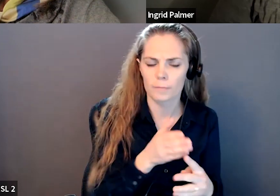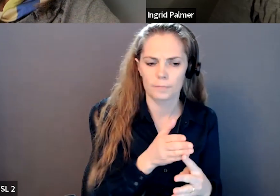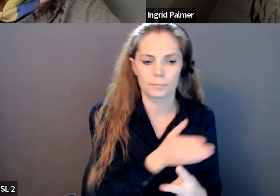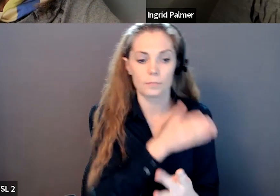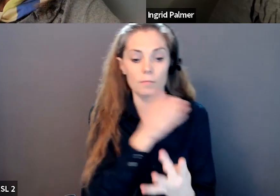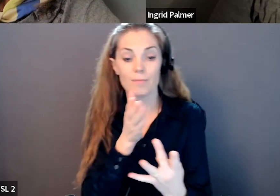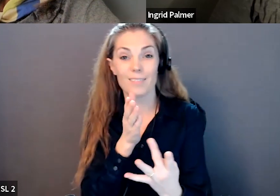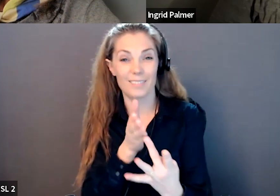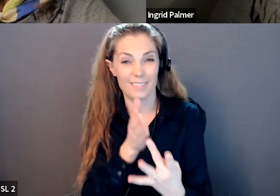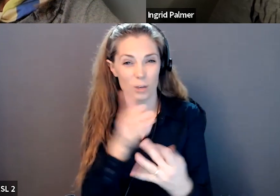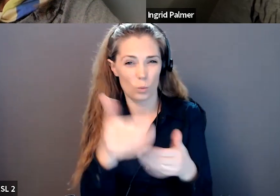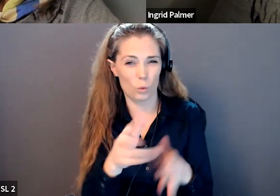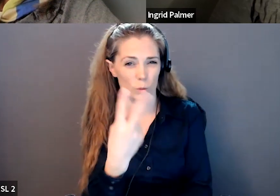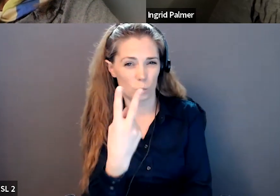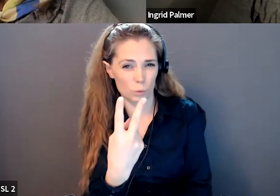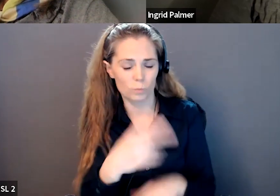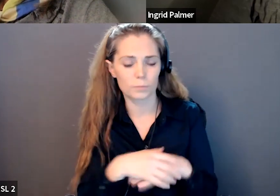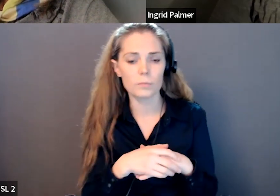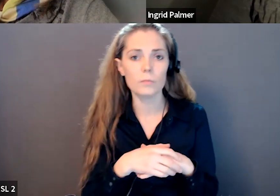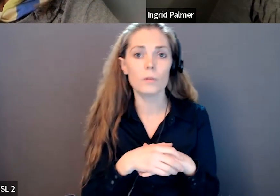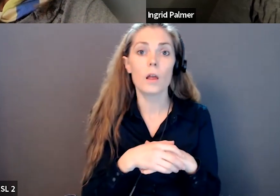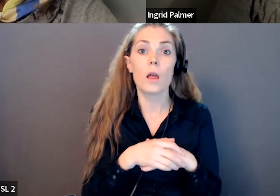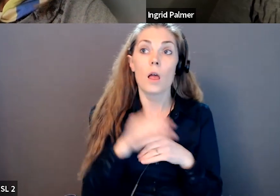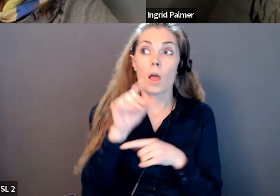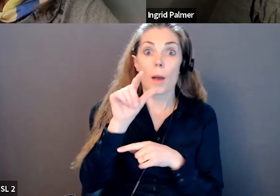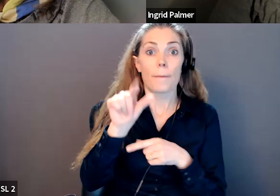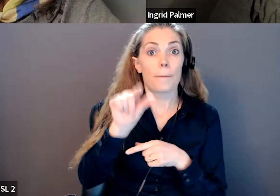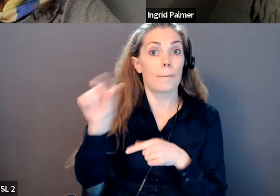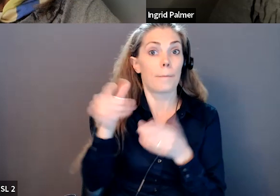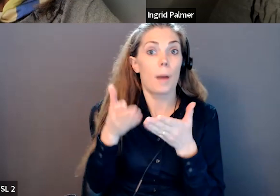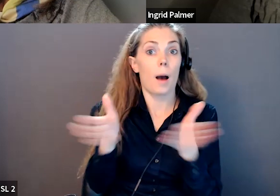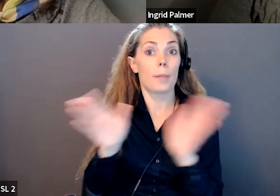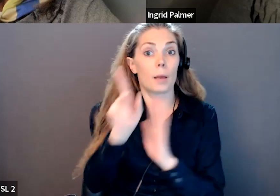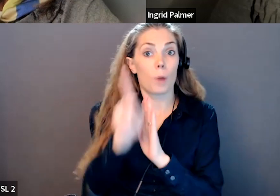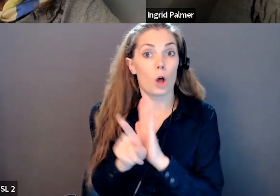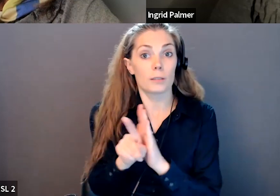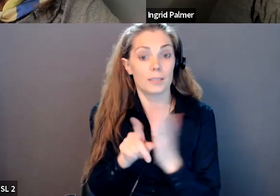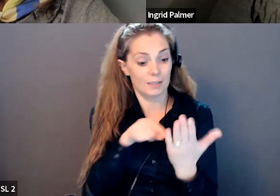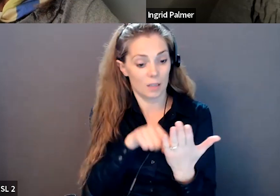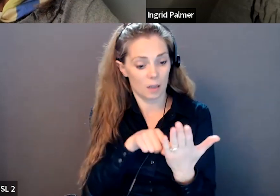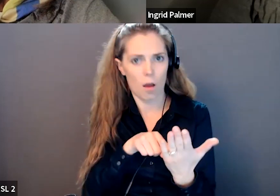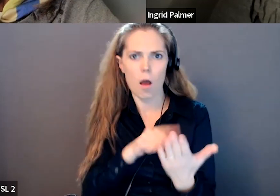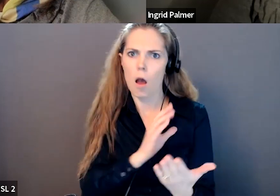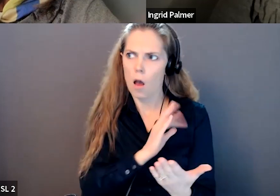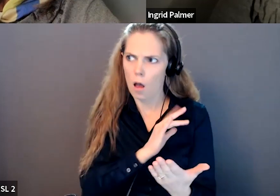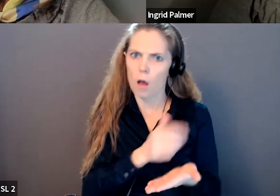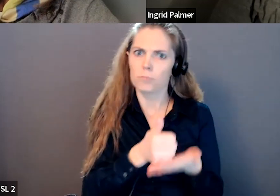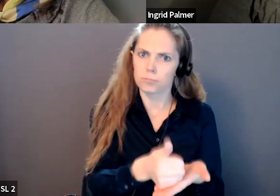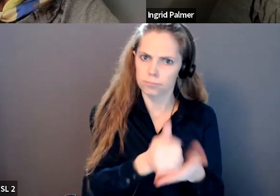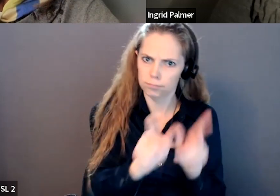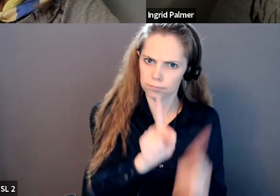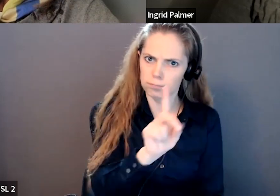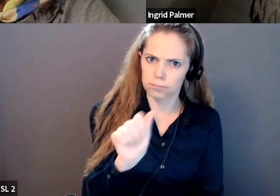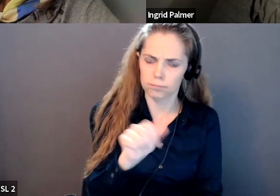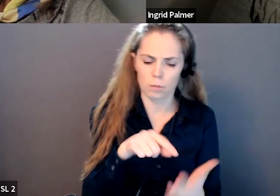hinder belonging in the workplace. The networking session taking place in room 3 will explore how